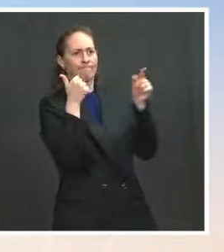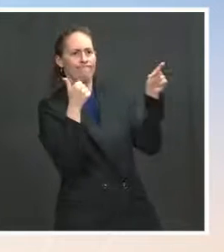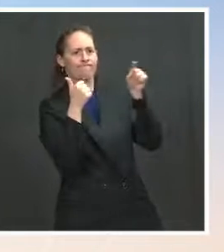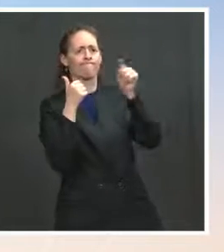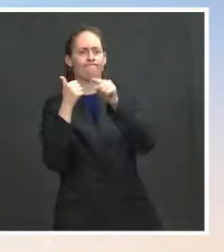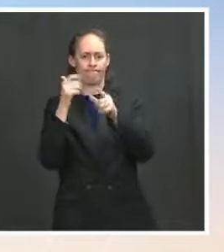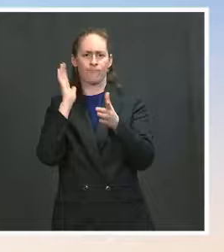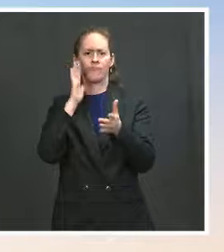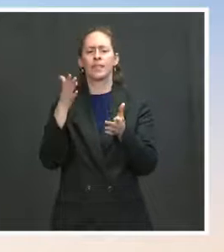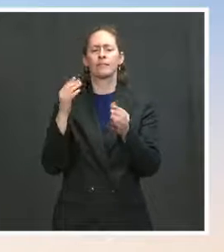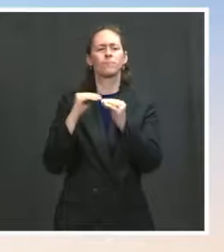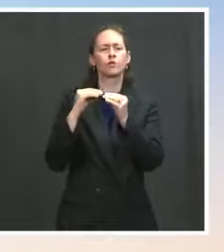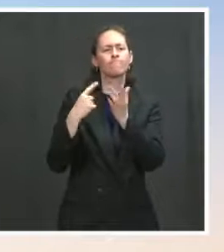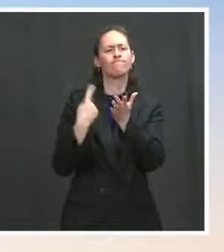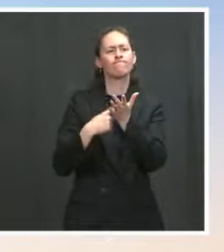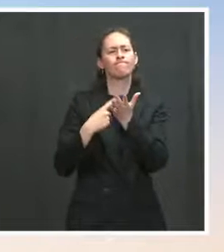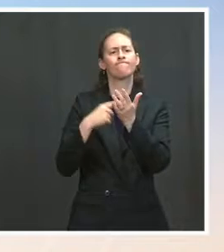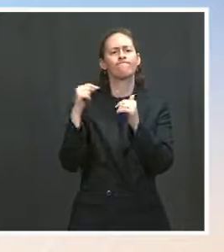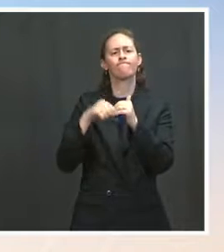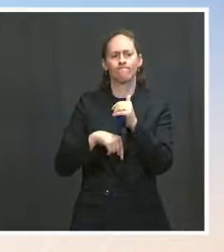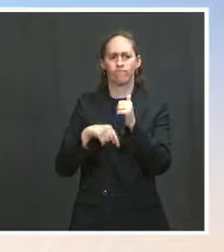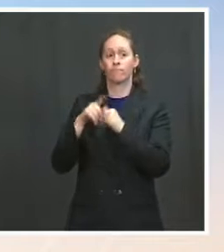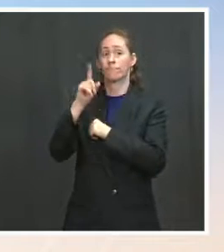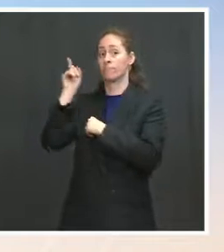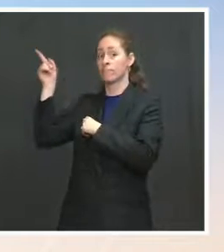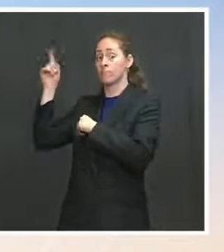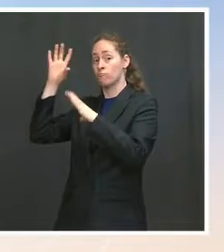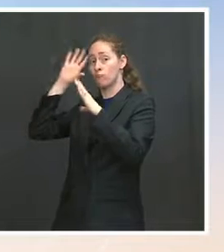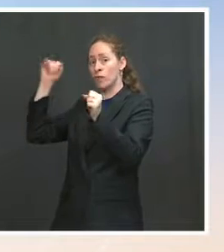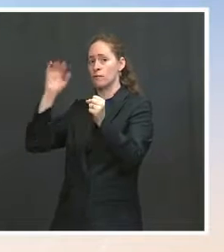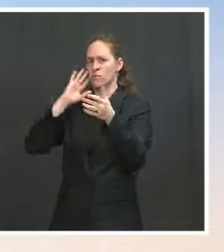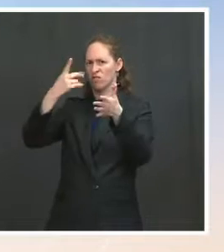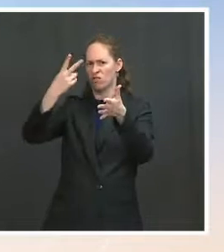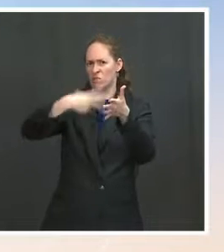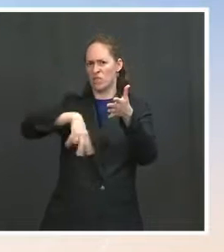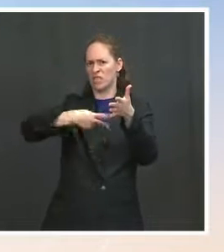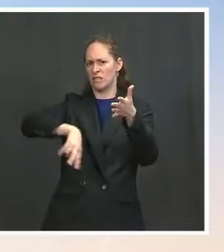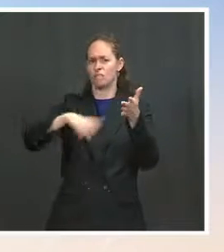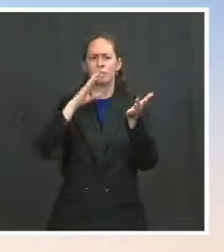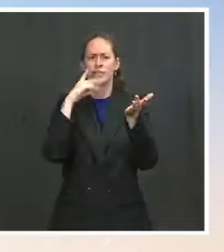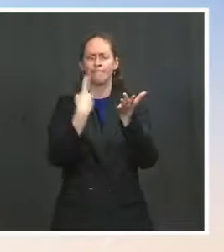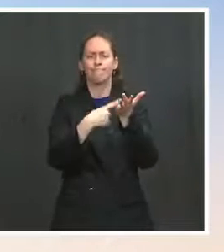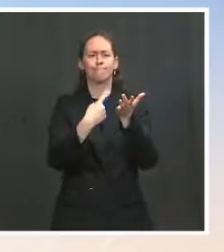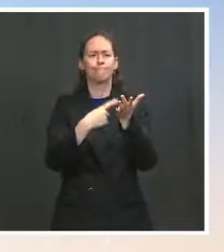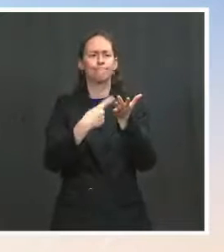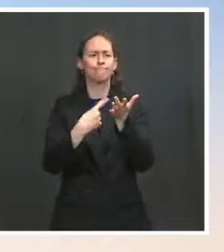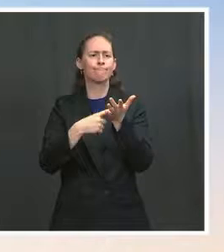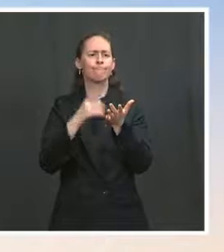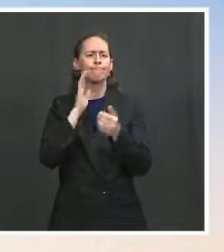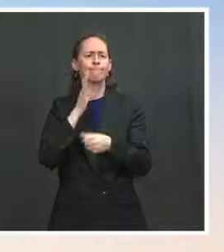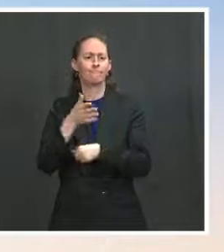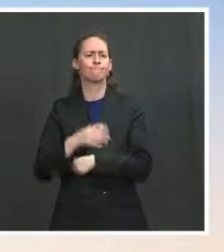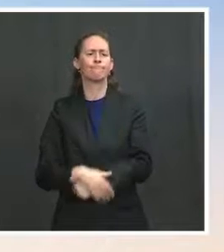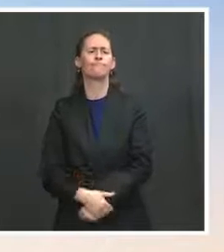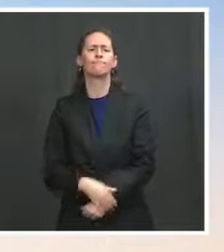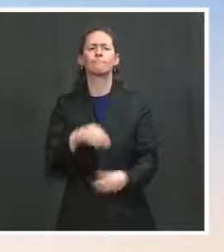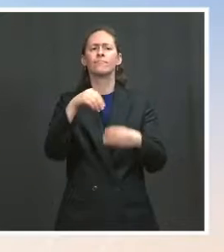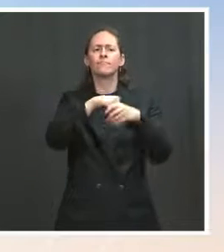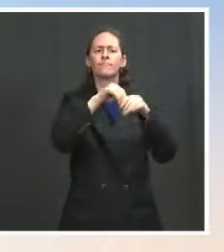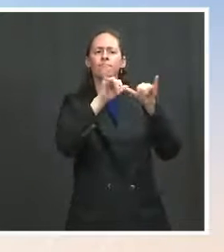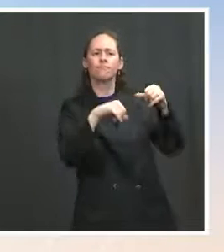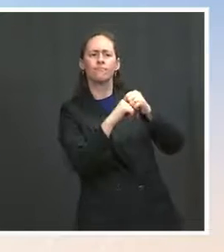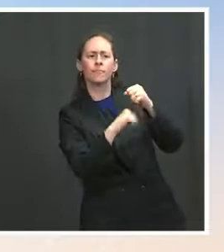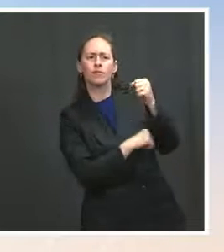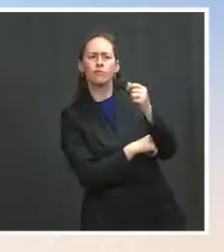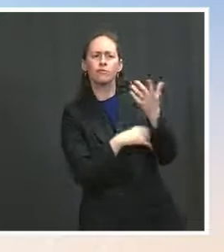trip in just 2 weeks. Our focus is on the disruption of ransomware infrastructure and actors, including through close cooperation with the private sector, part of